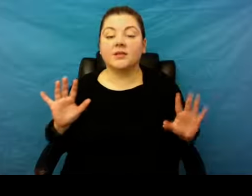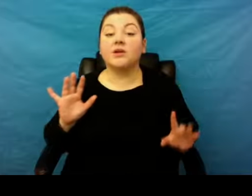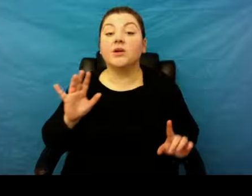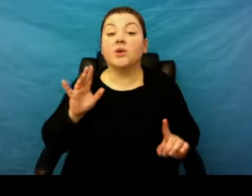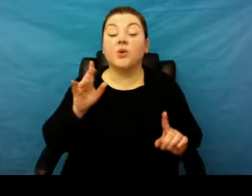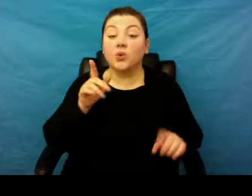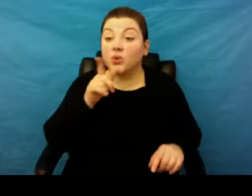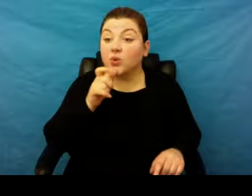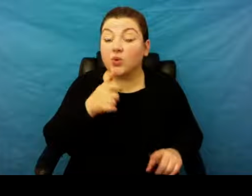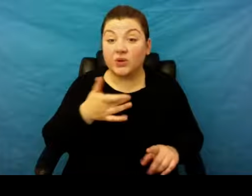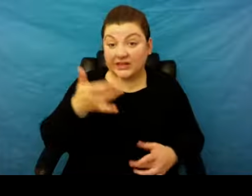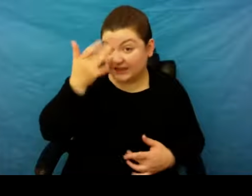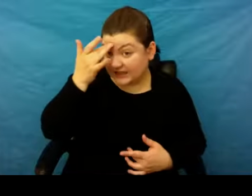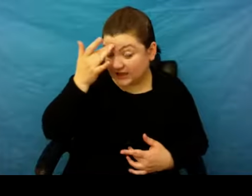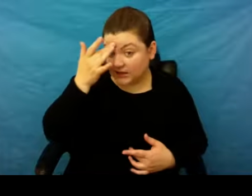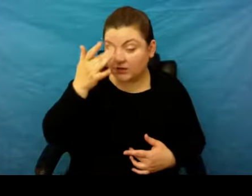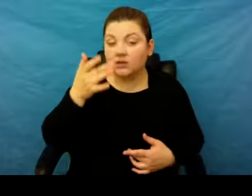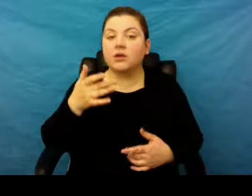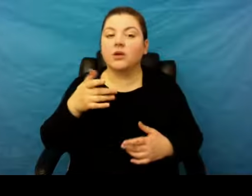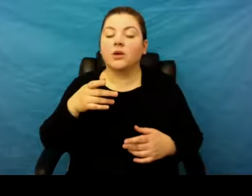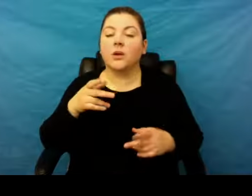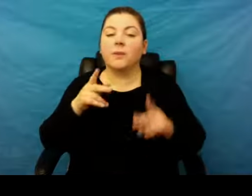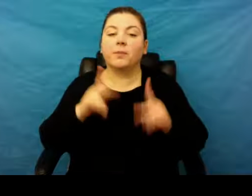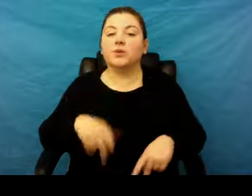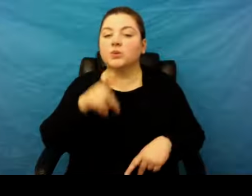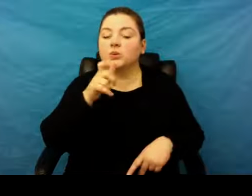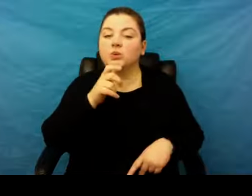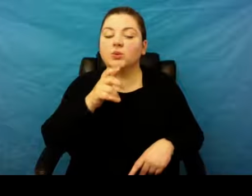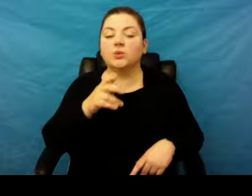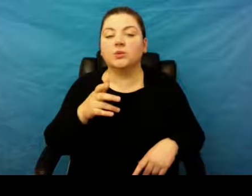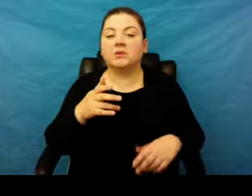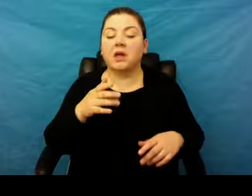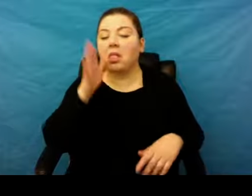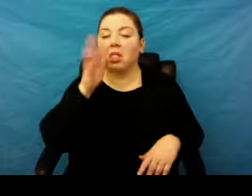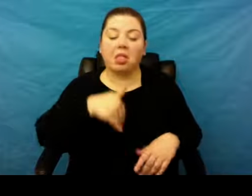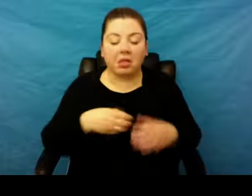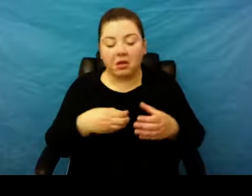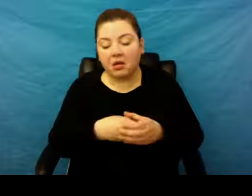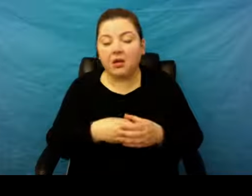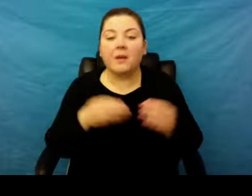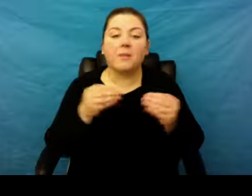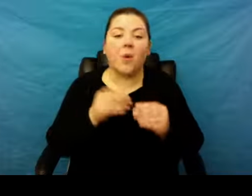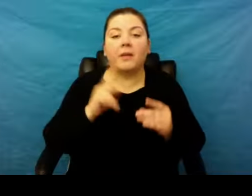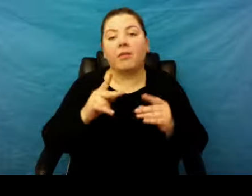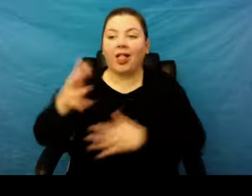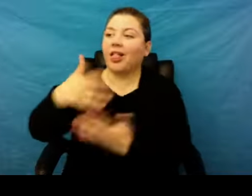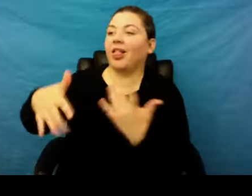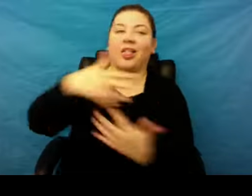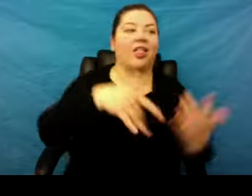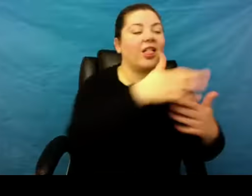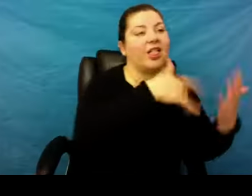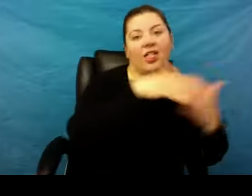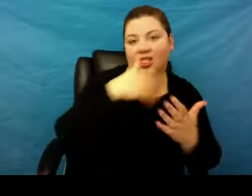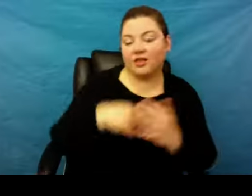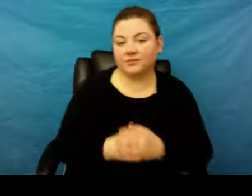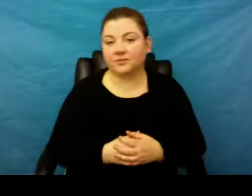are maintaining large social circles at this point. So what did that mean for my family? And so Jean Young and our kids and my